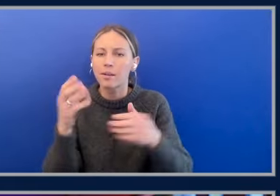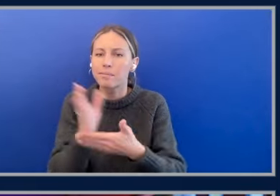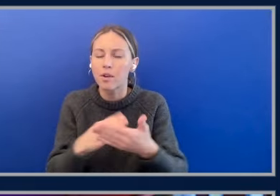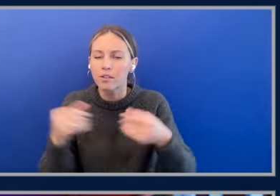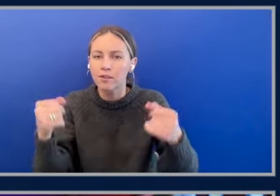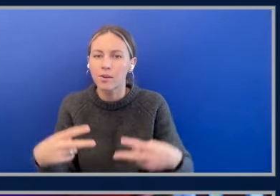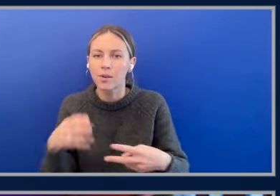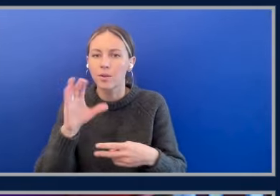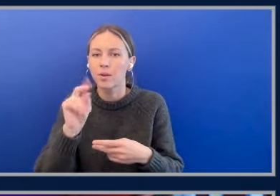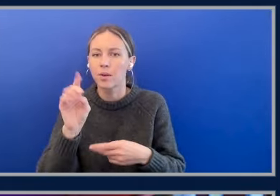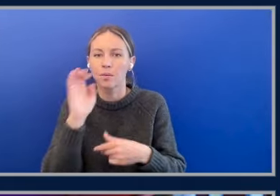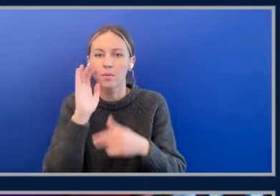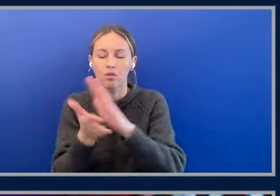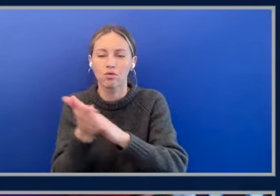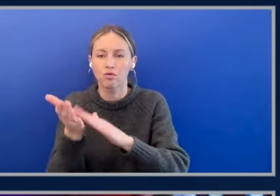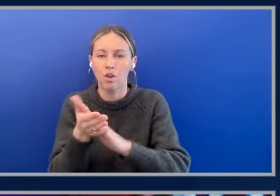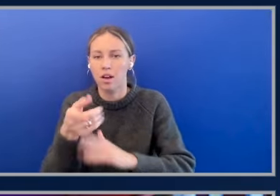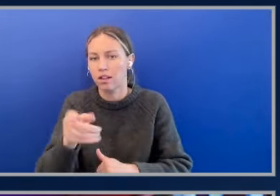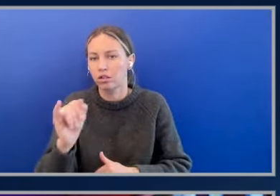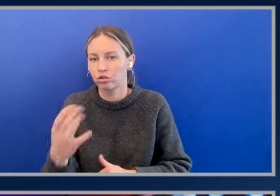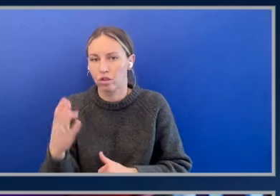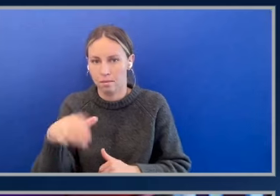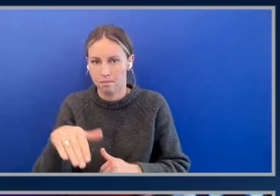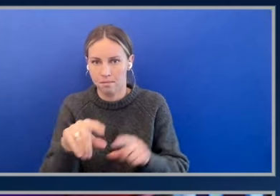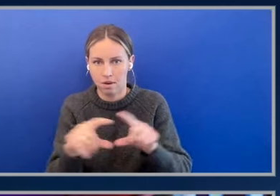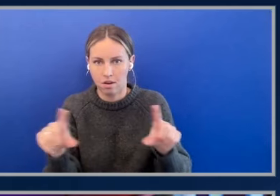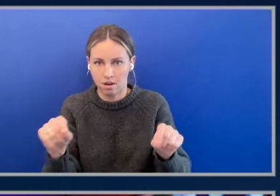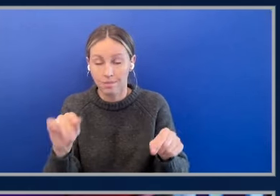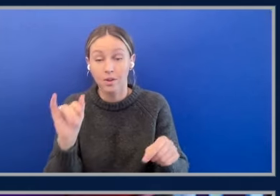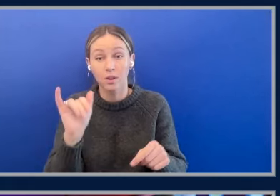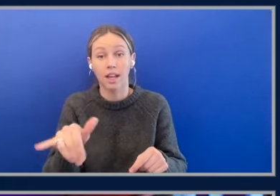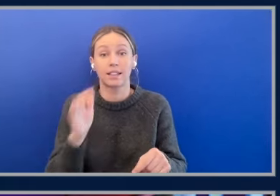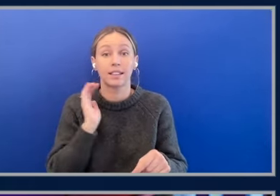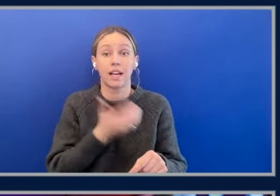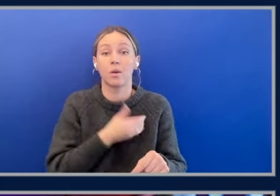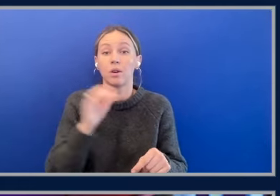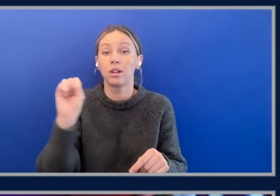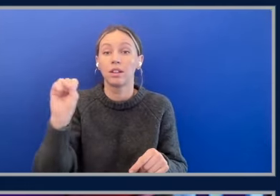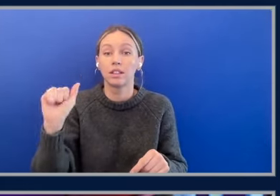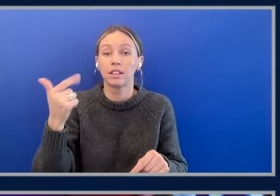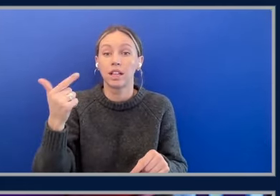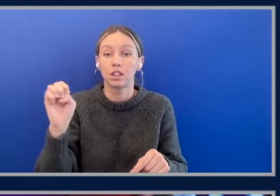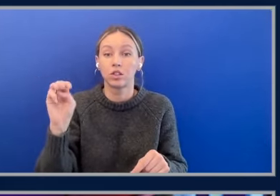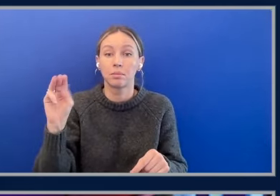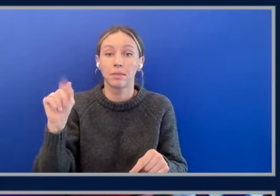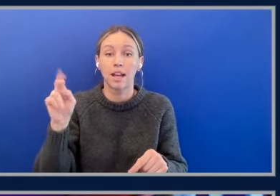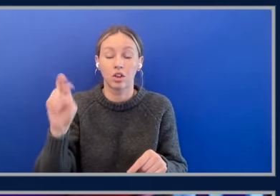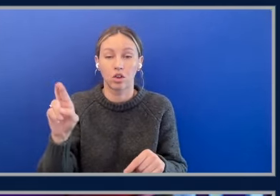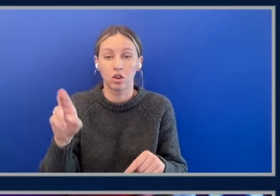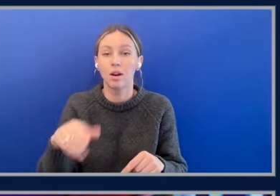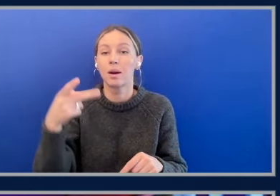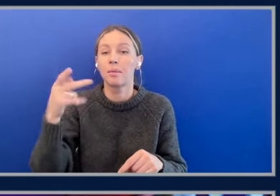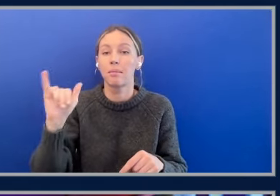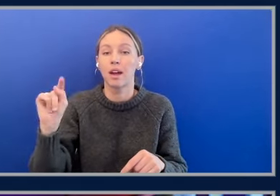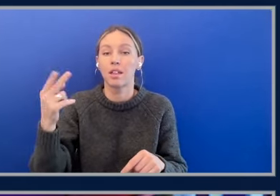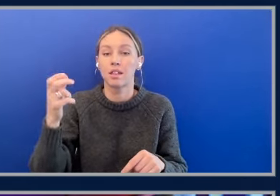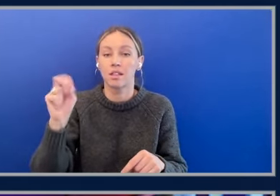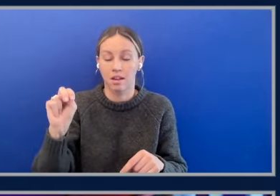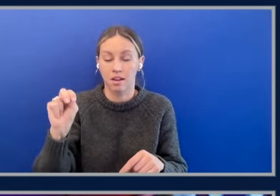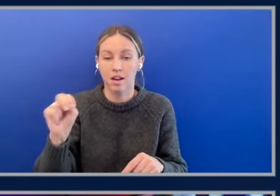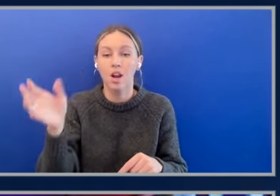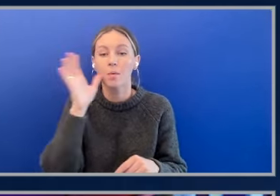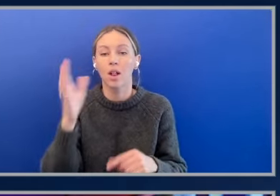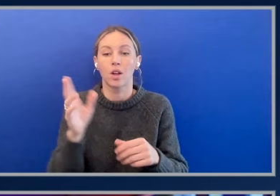the job. It's down here. So this is the SageMaker Python SDK estimator class, which is used to